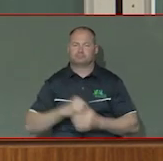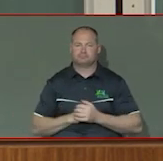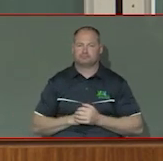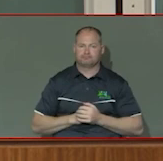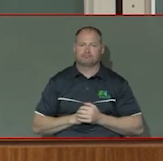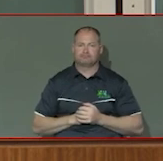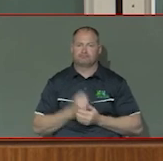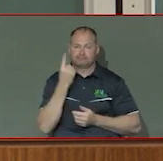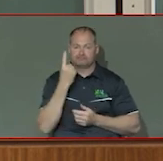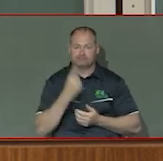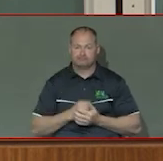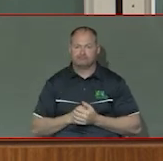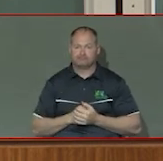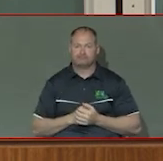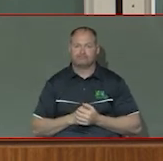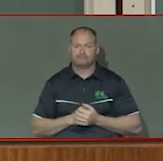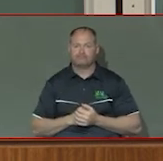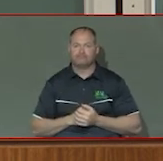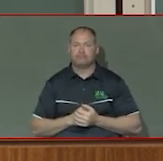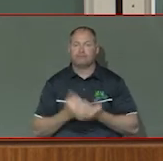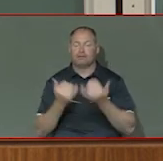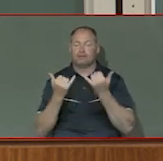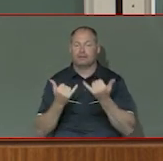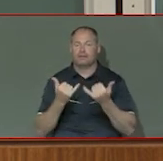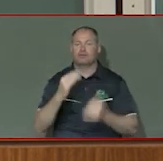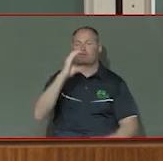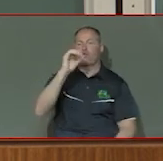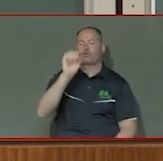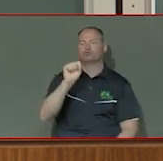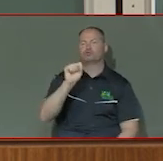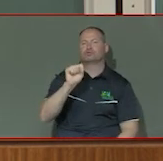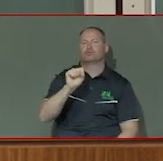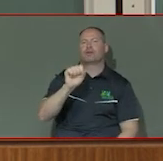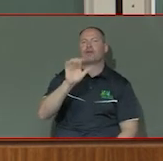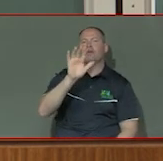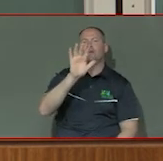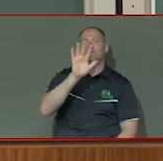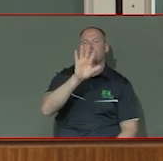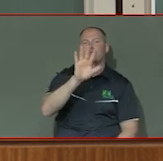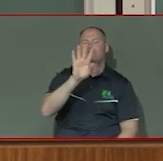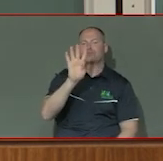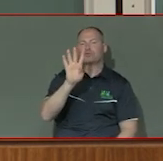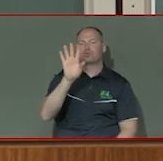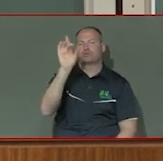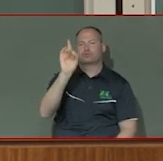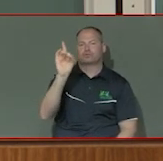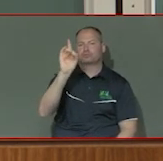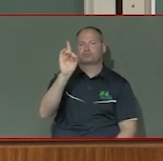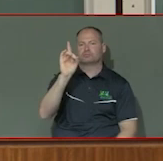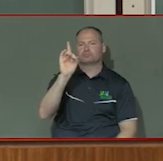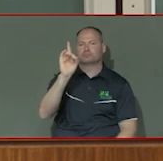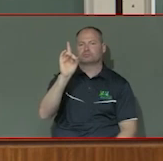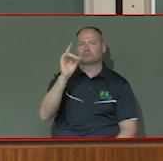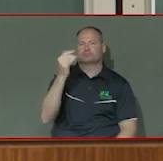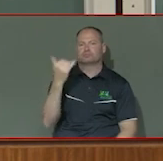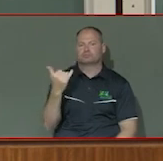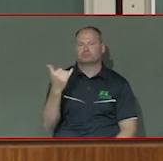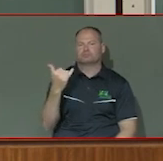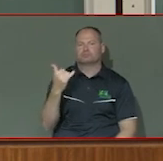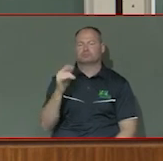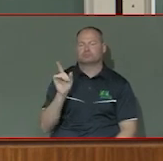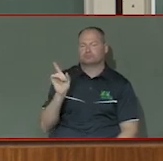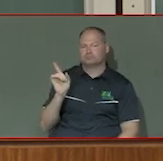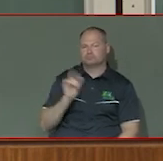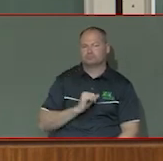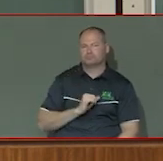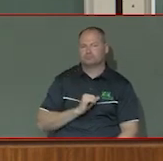me? Right, now the cos of 54 degrees is m over 1, adjacent over hypotenuse. The